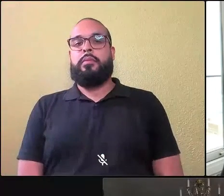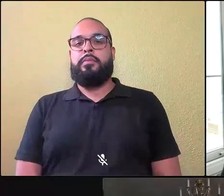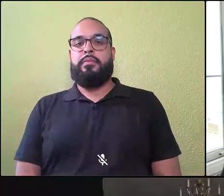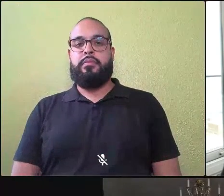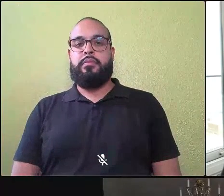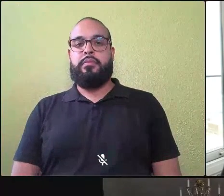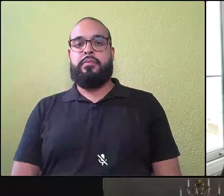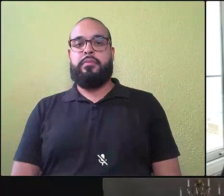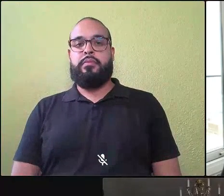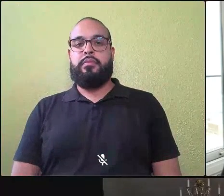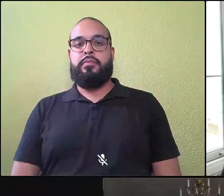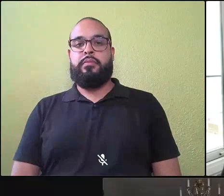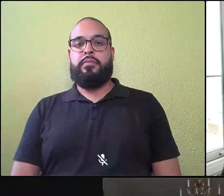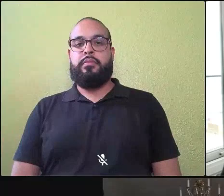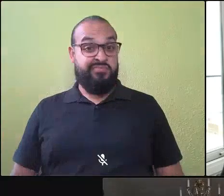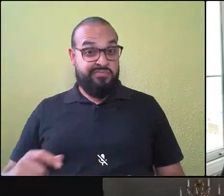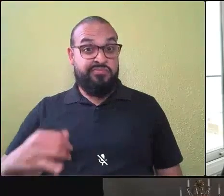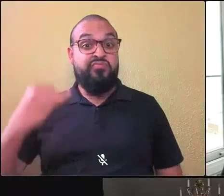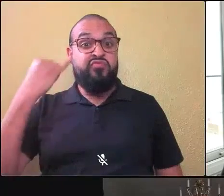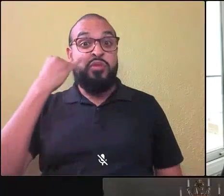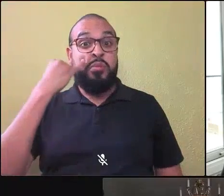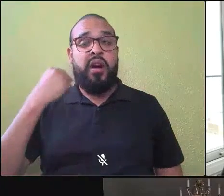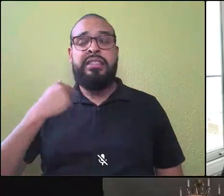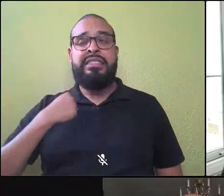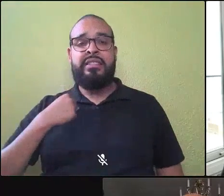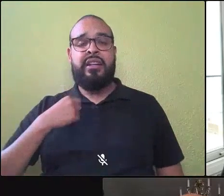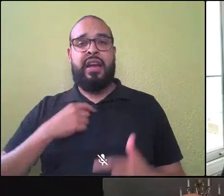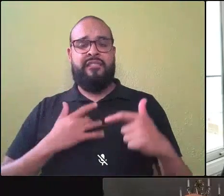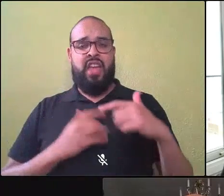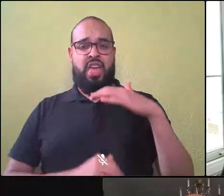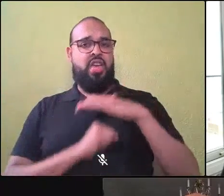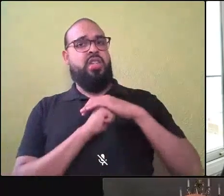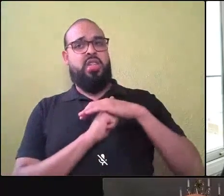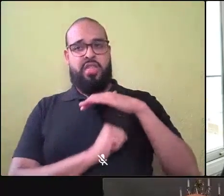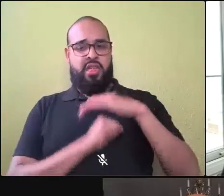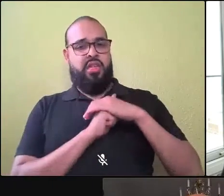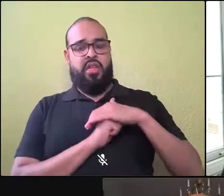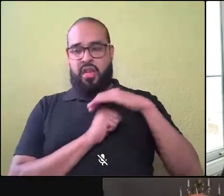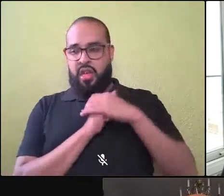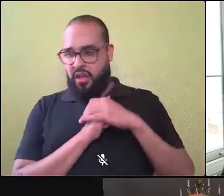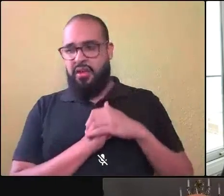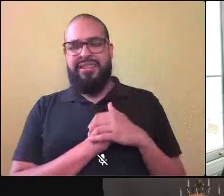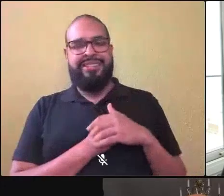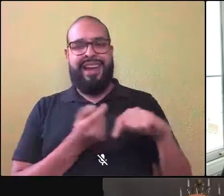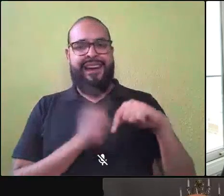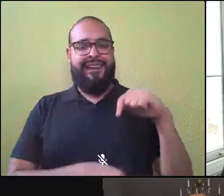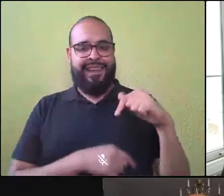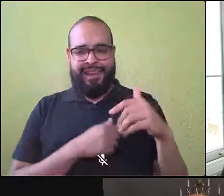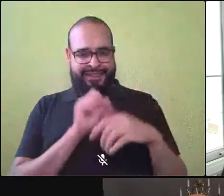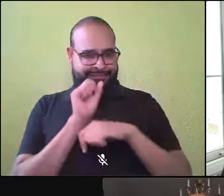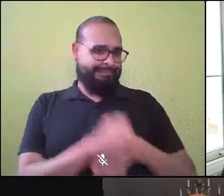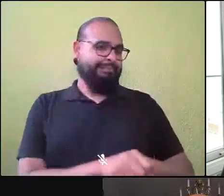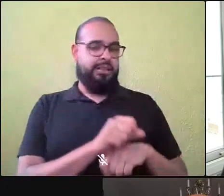I sort of hit a wall or hit a rough patch. There are a group of people based on the sort of events and programs and all the things